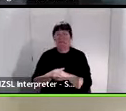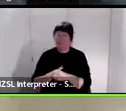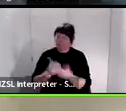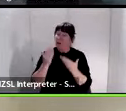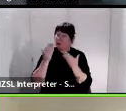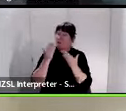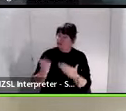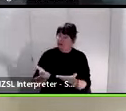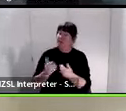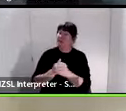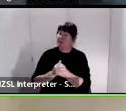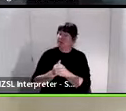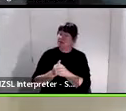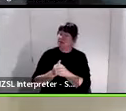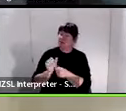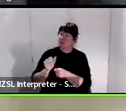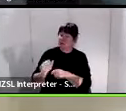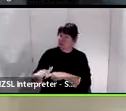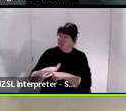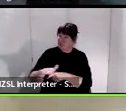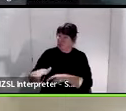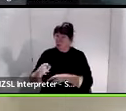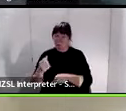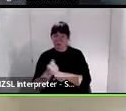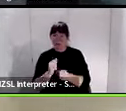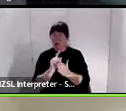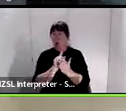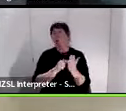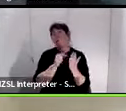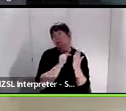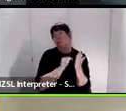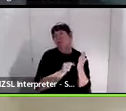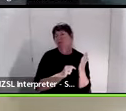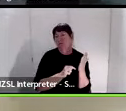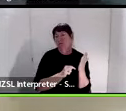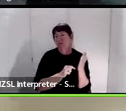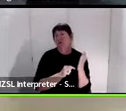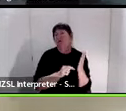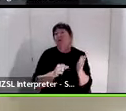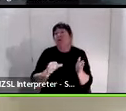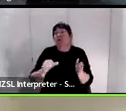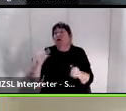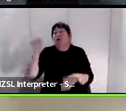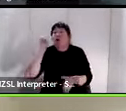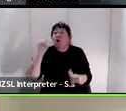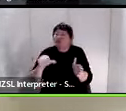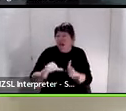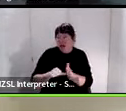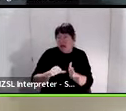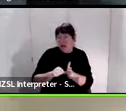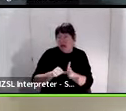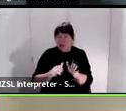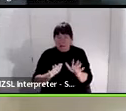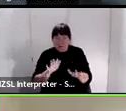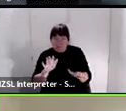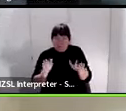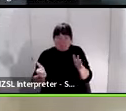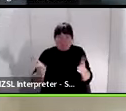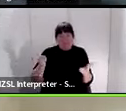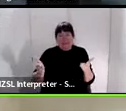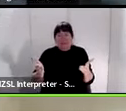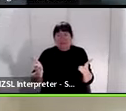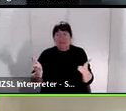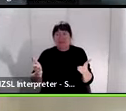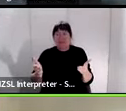the position you're in as legislators, that you have quite a tricky path to tread, because you